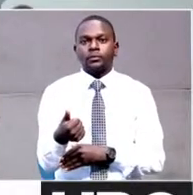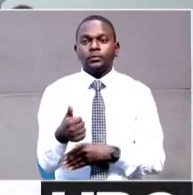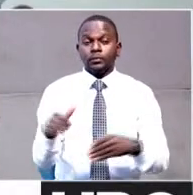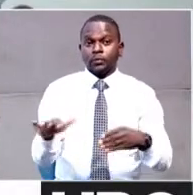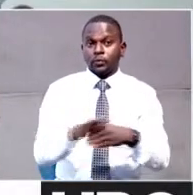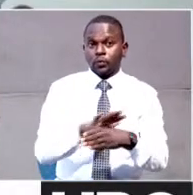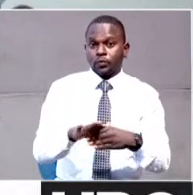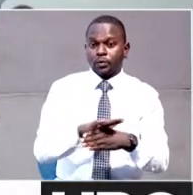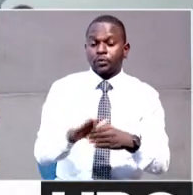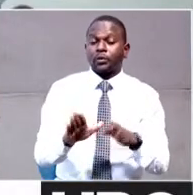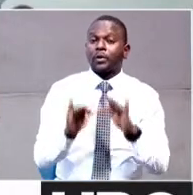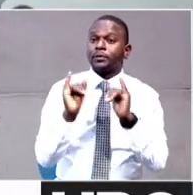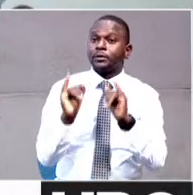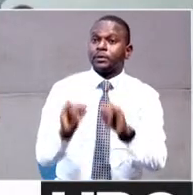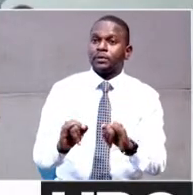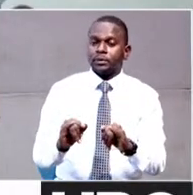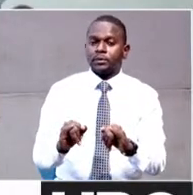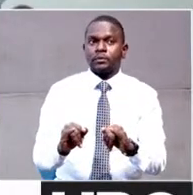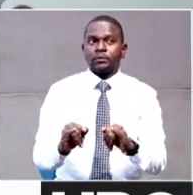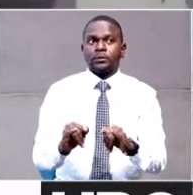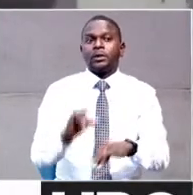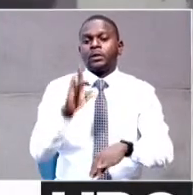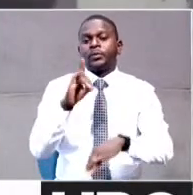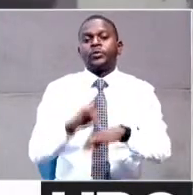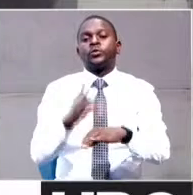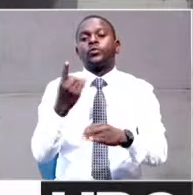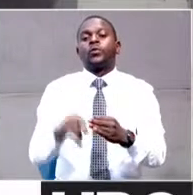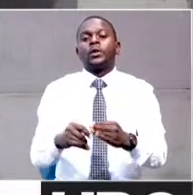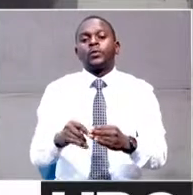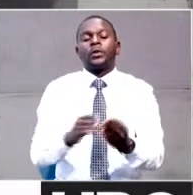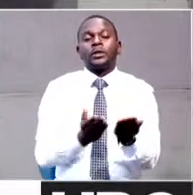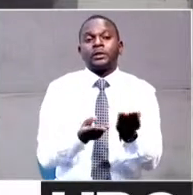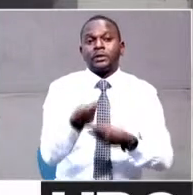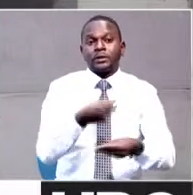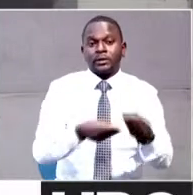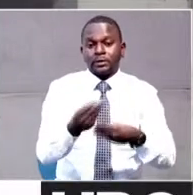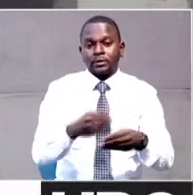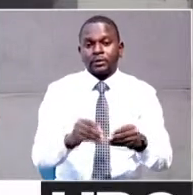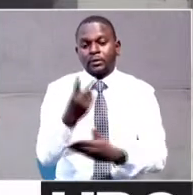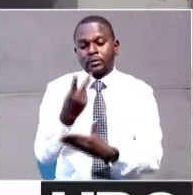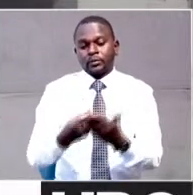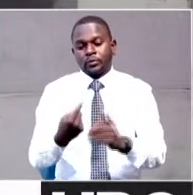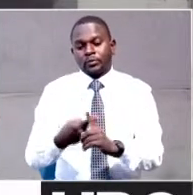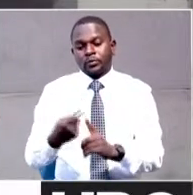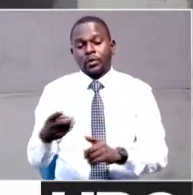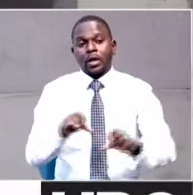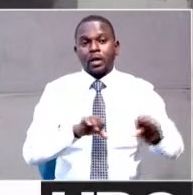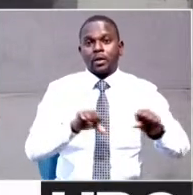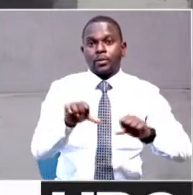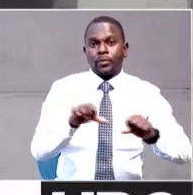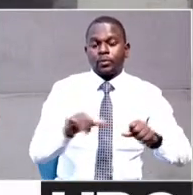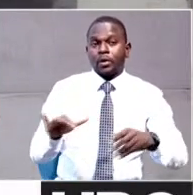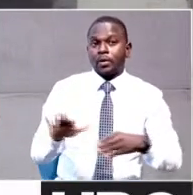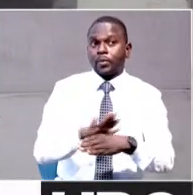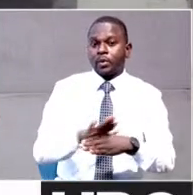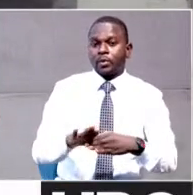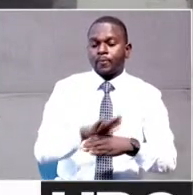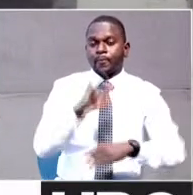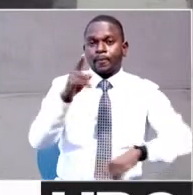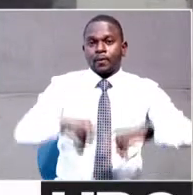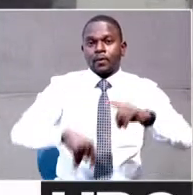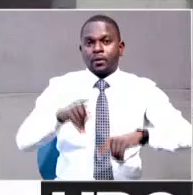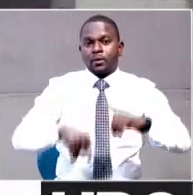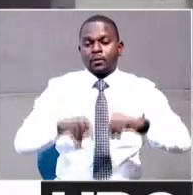traders who have been there. It depends on what you are selling. Kampala City is both an administrative, business and